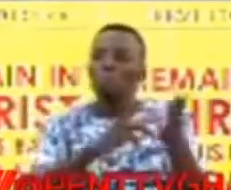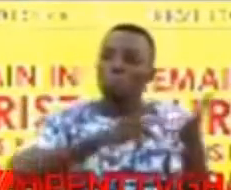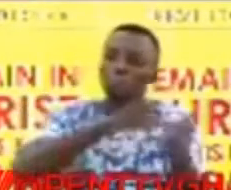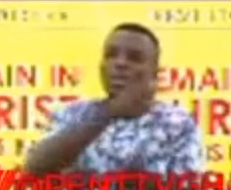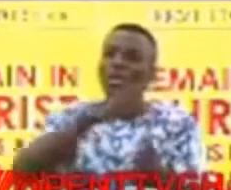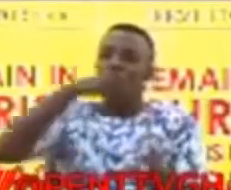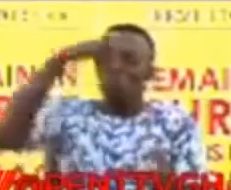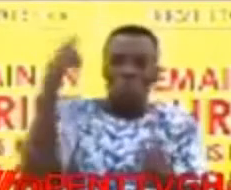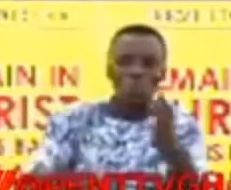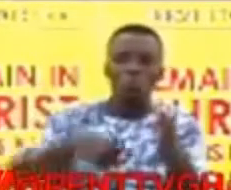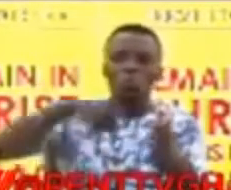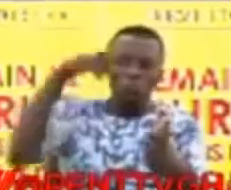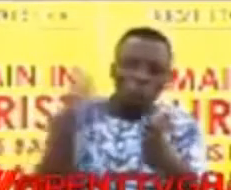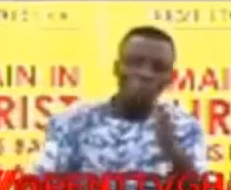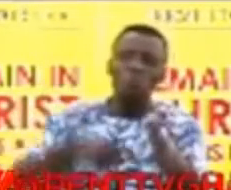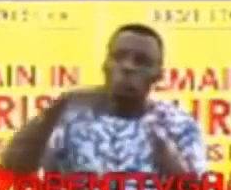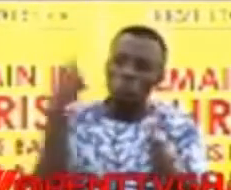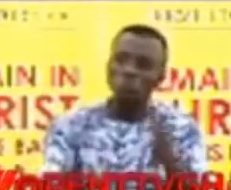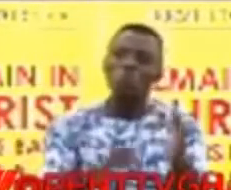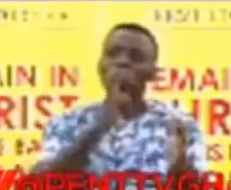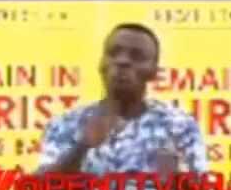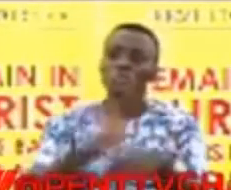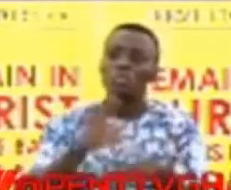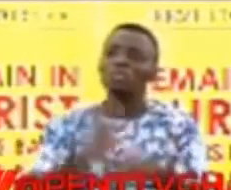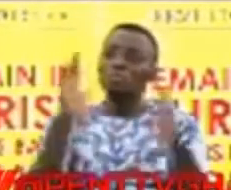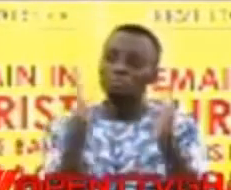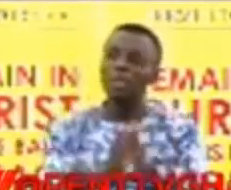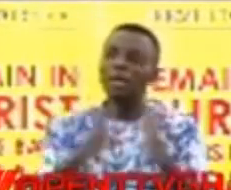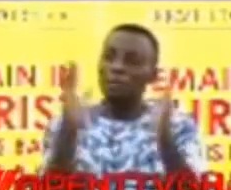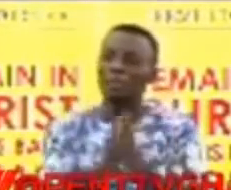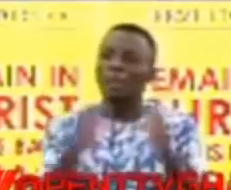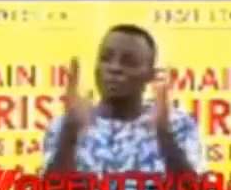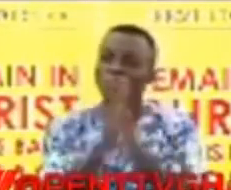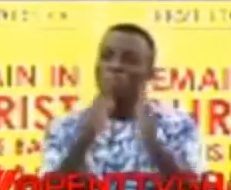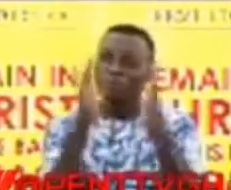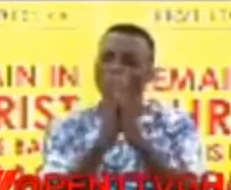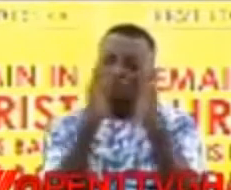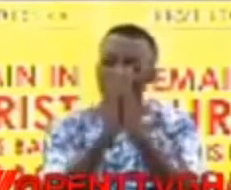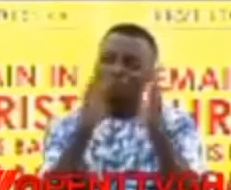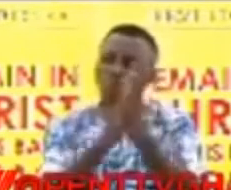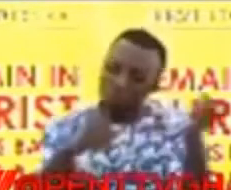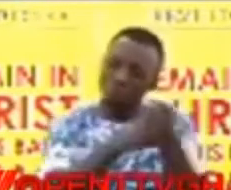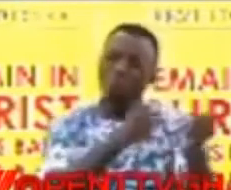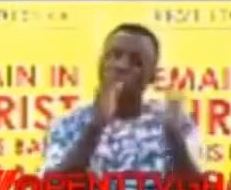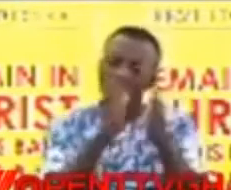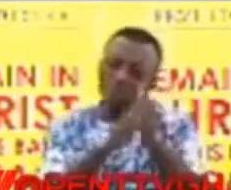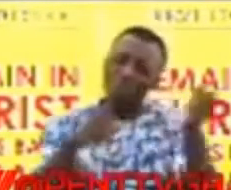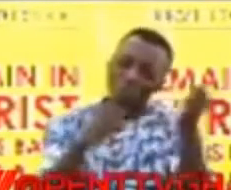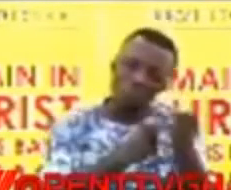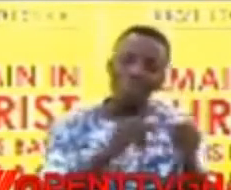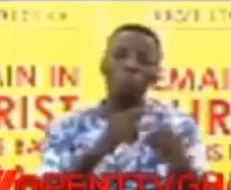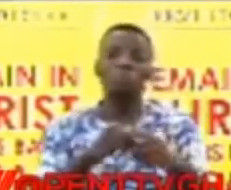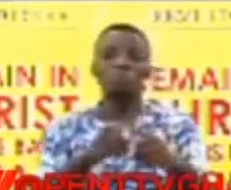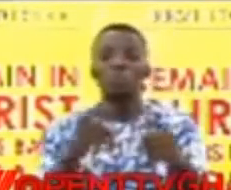We've prayed and prayed and prayed, and at times you wonder, and when those times